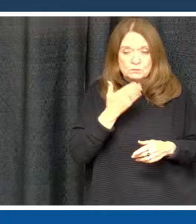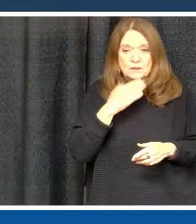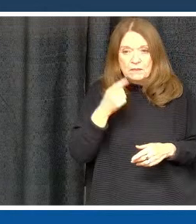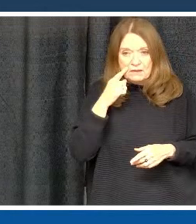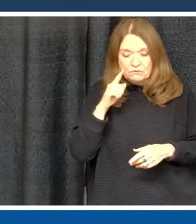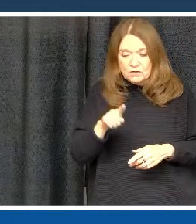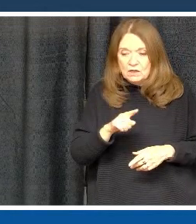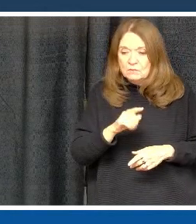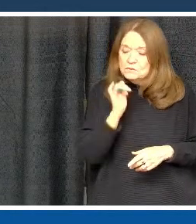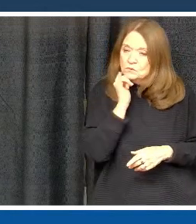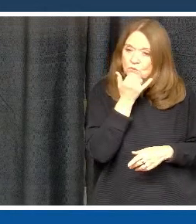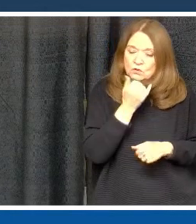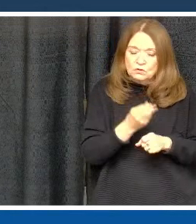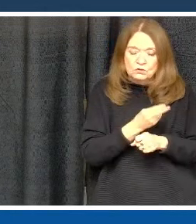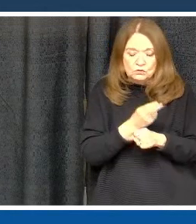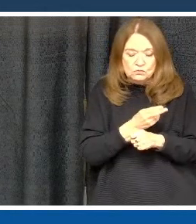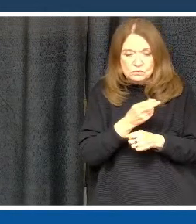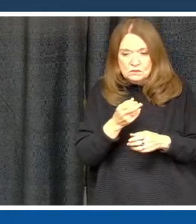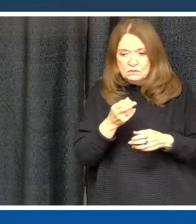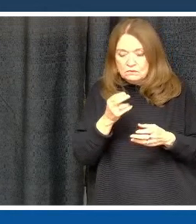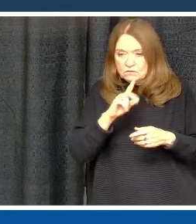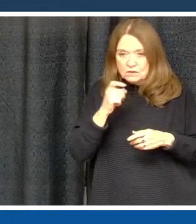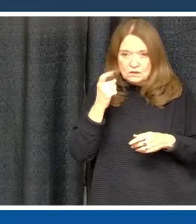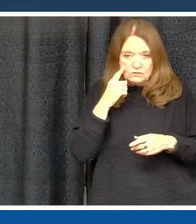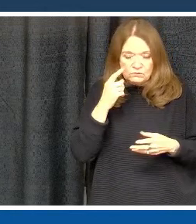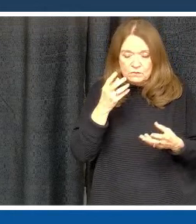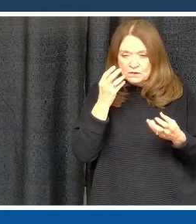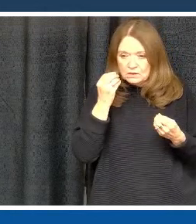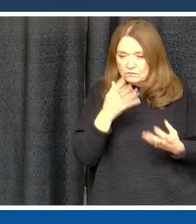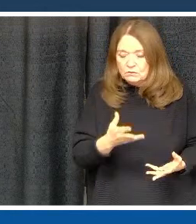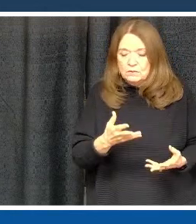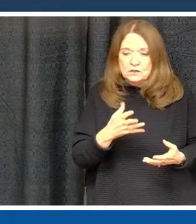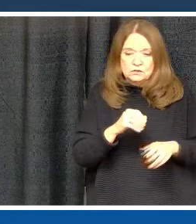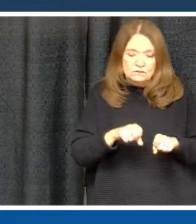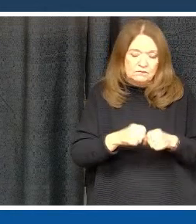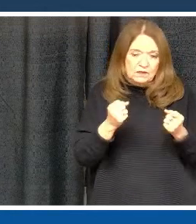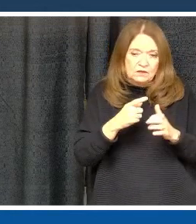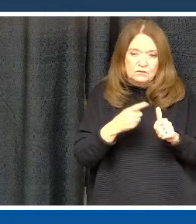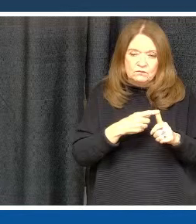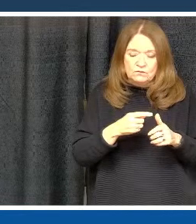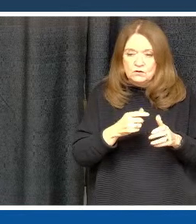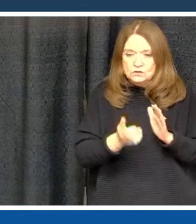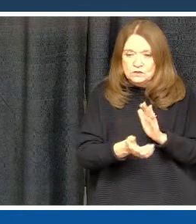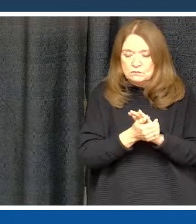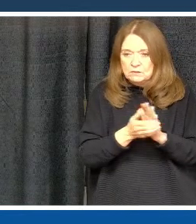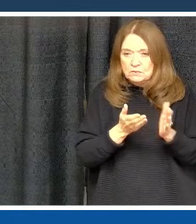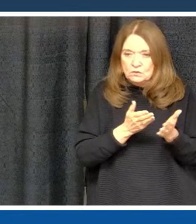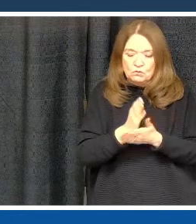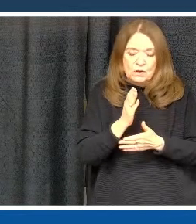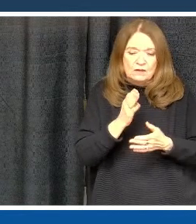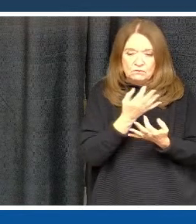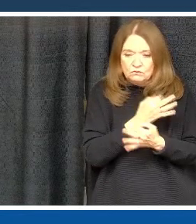misuse of government equipment and information. Most importantly, a violation of First Amendment right to freedom of the press